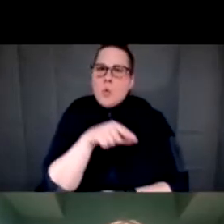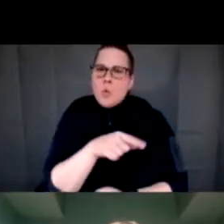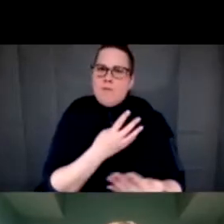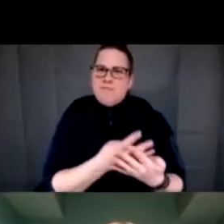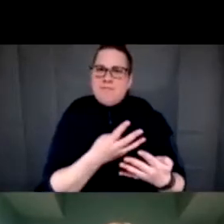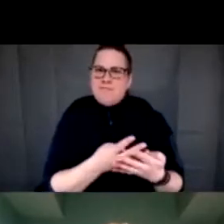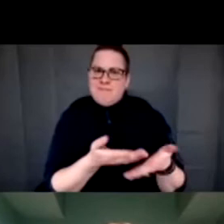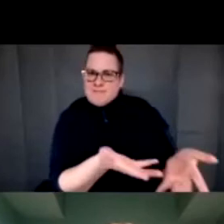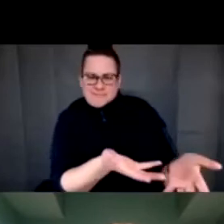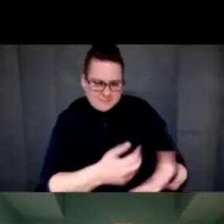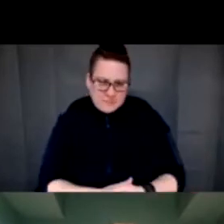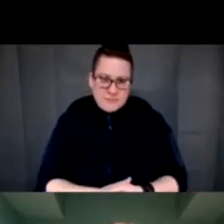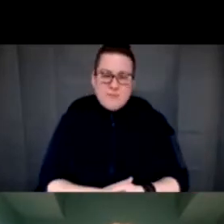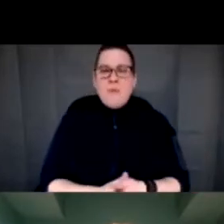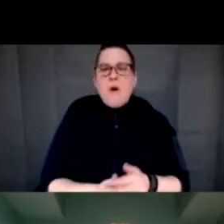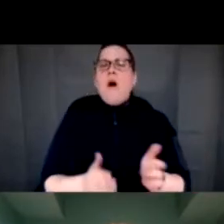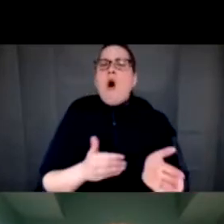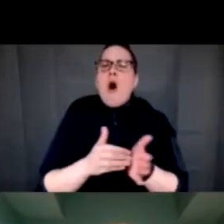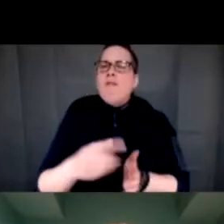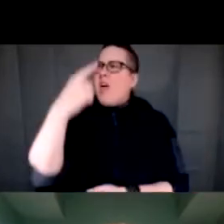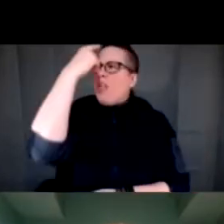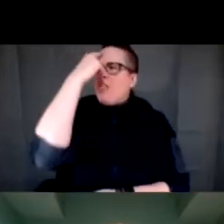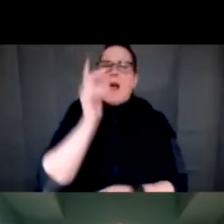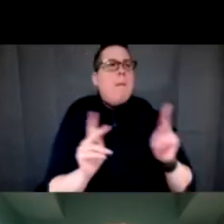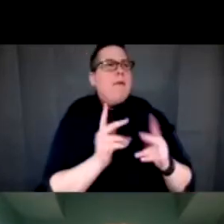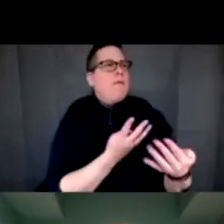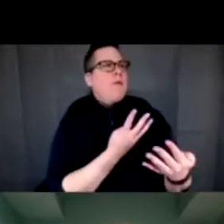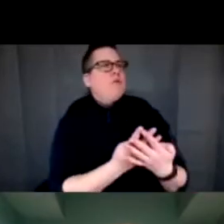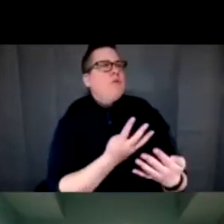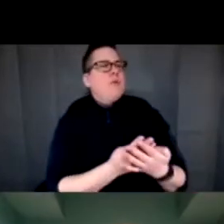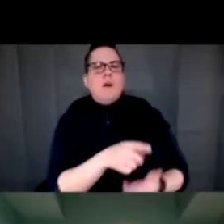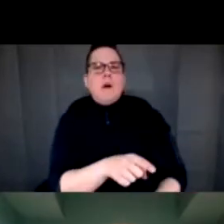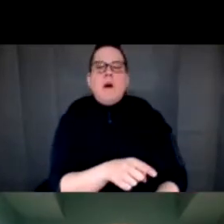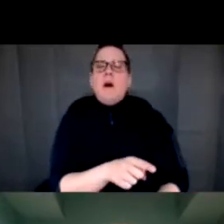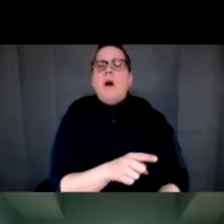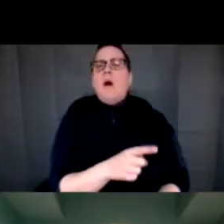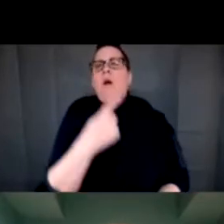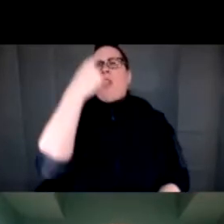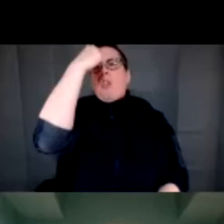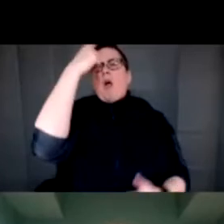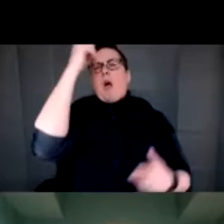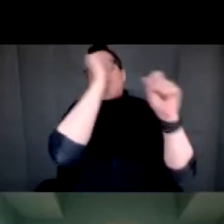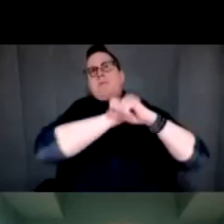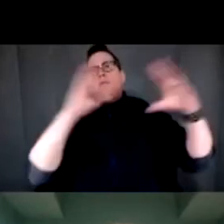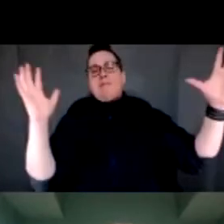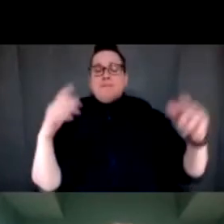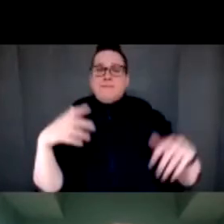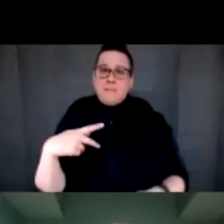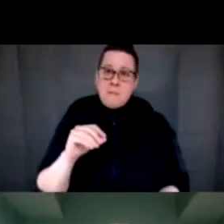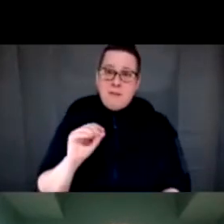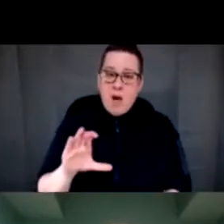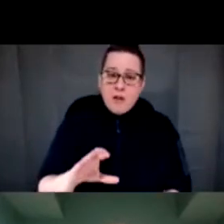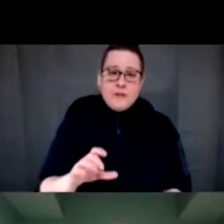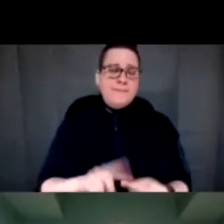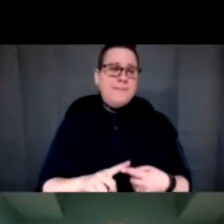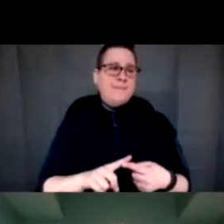incarcerated? Most of the time when you think about people who are incarcerated, you tend to think about people of color. You tend to